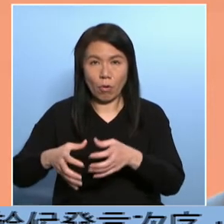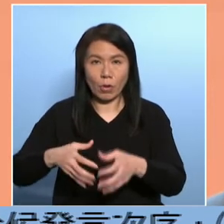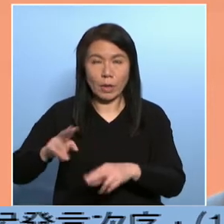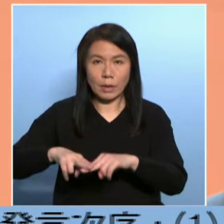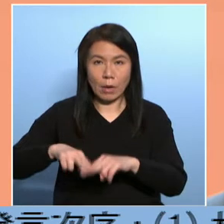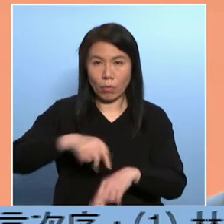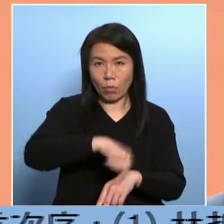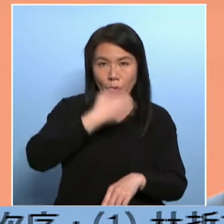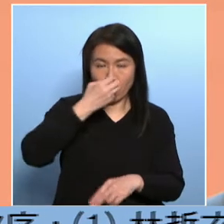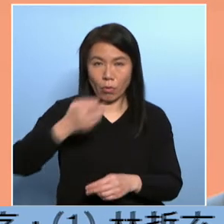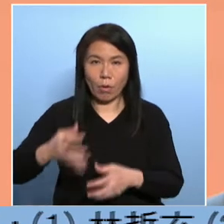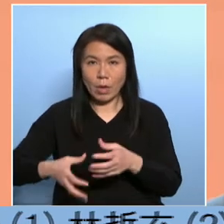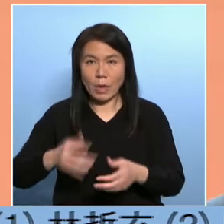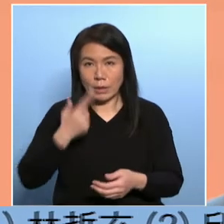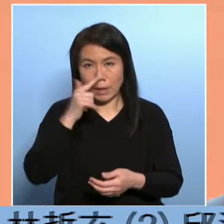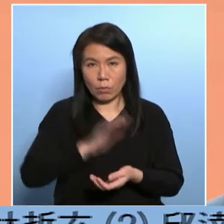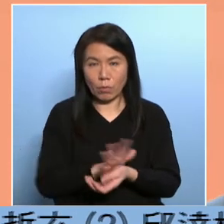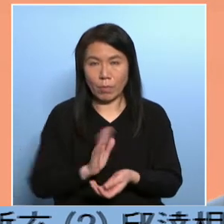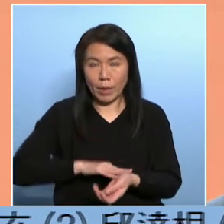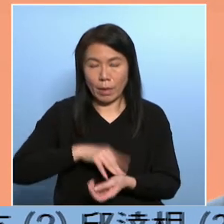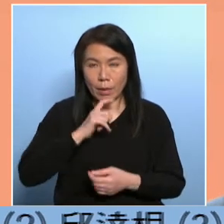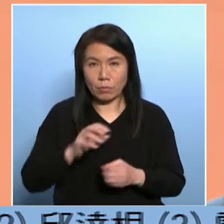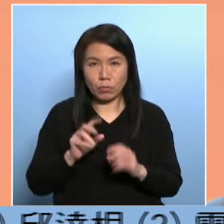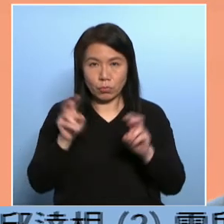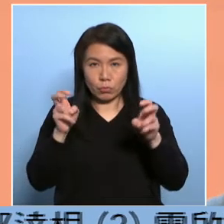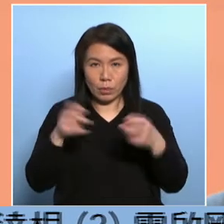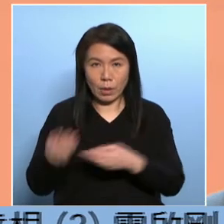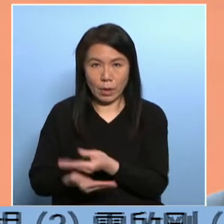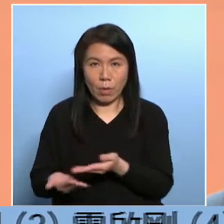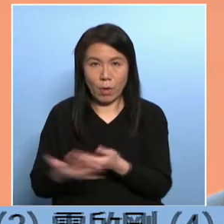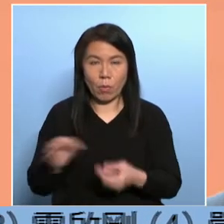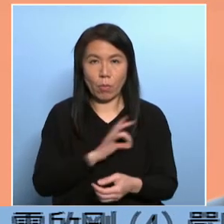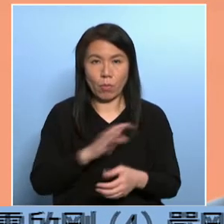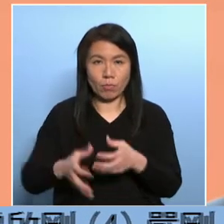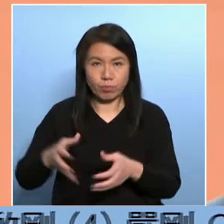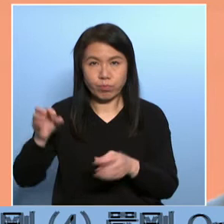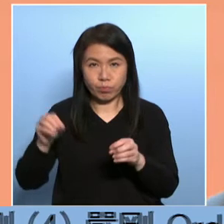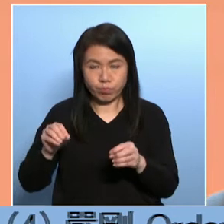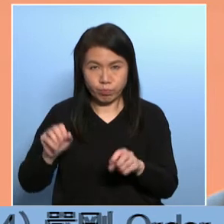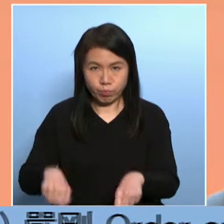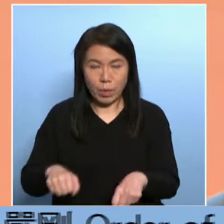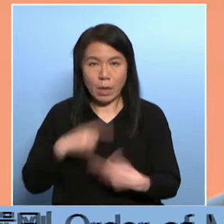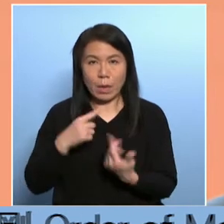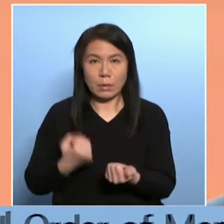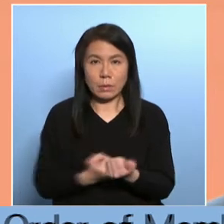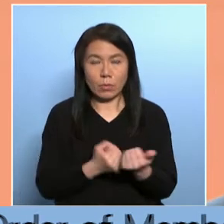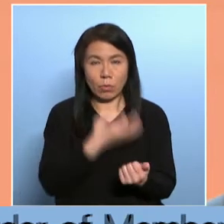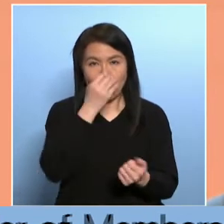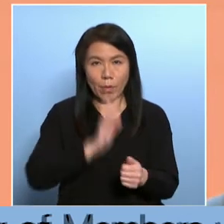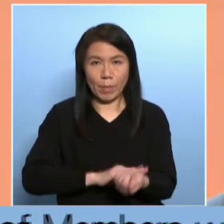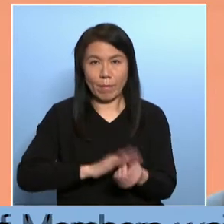already had a second meeting on working together to fight the pandemic in Hong Kong, and there has